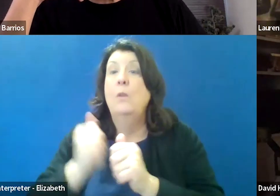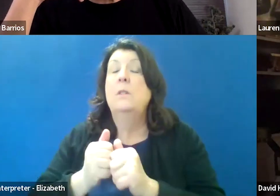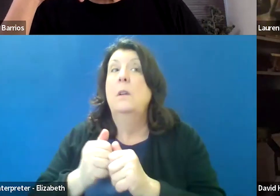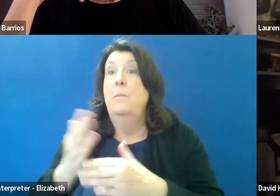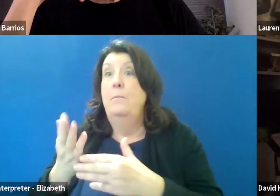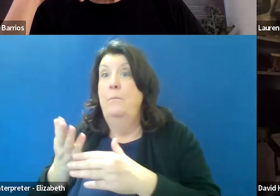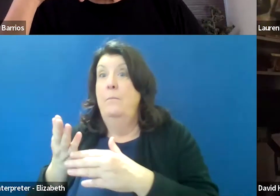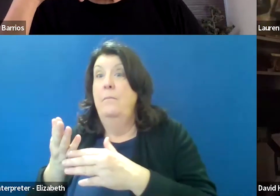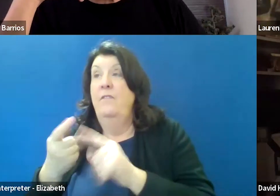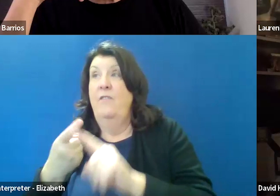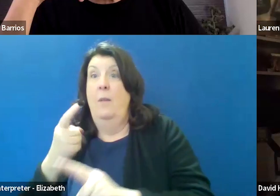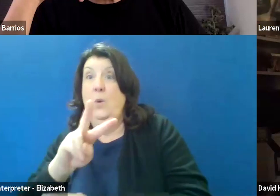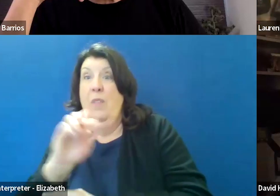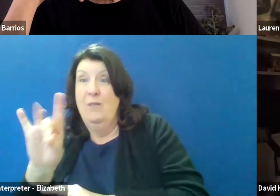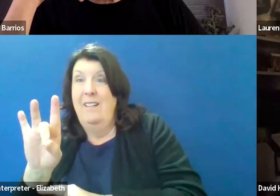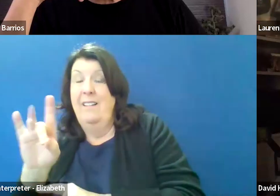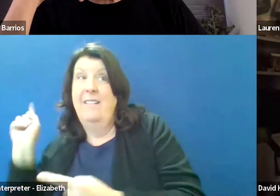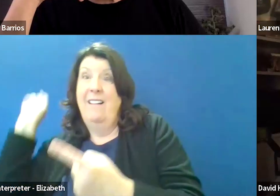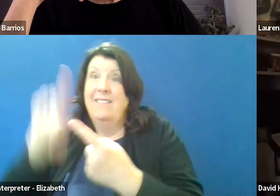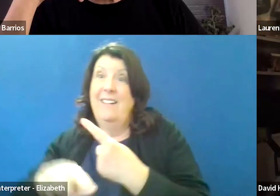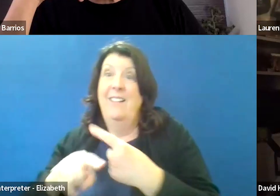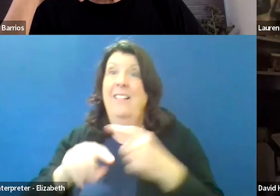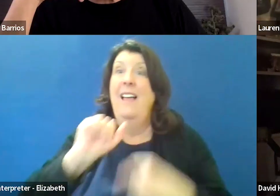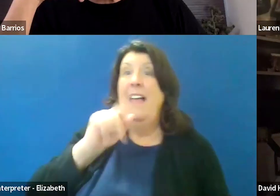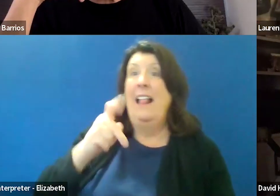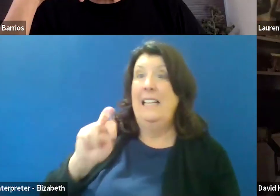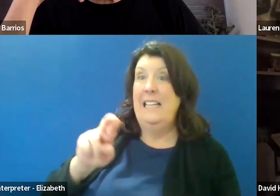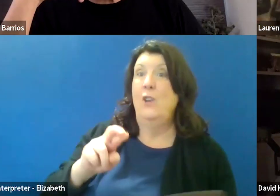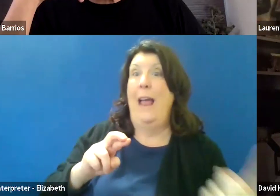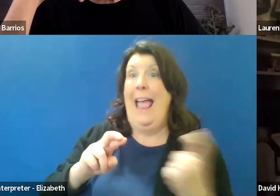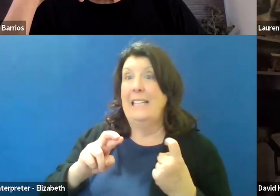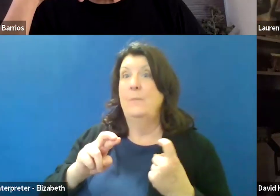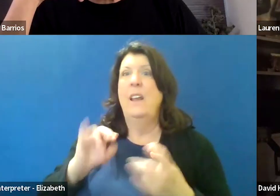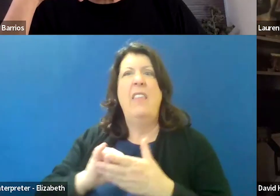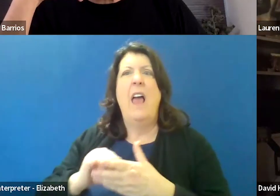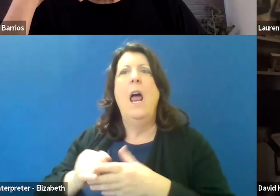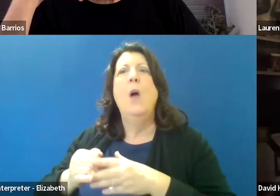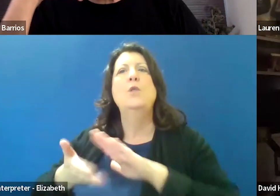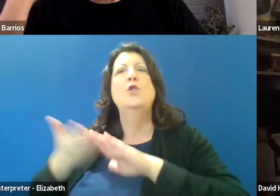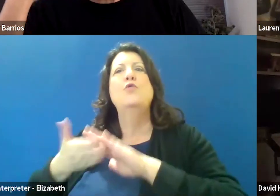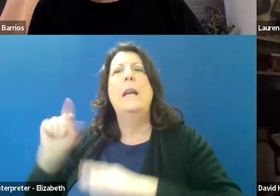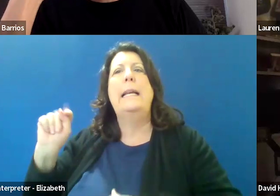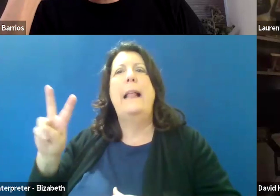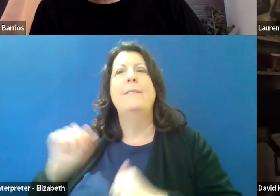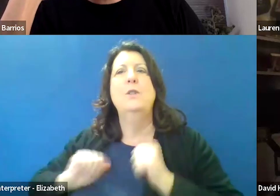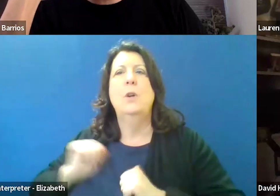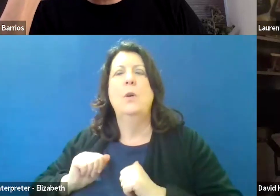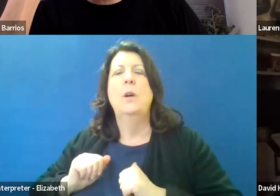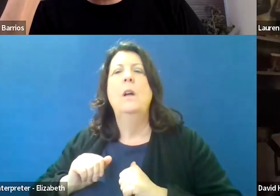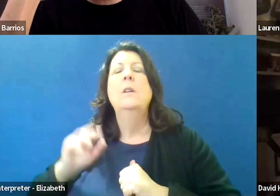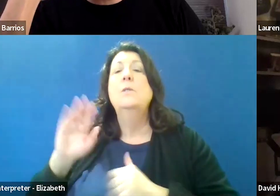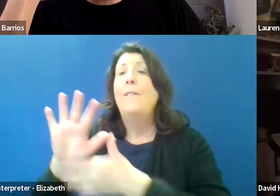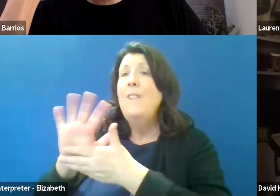I was thankfully very busy writing TV and running shows. So movies to me were always kind of a deep and abiding